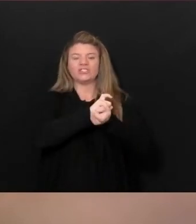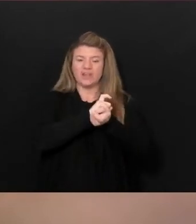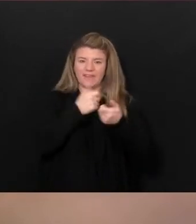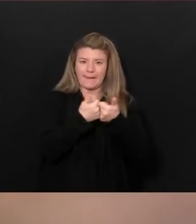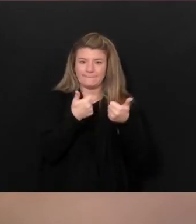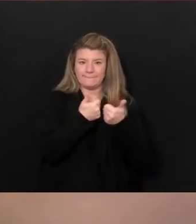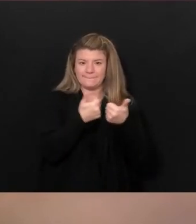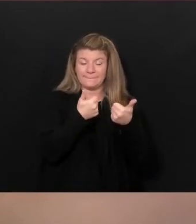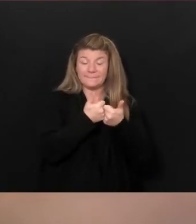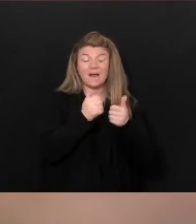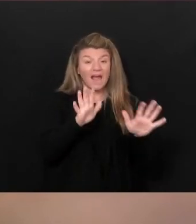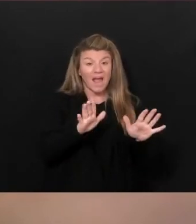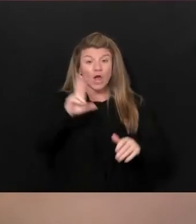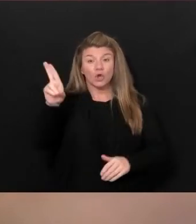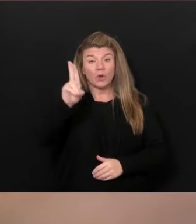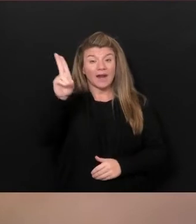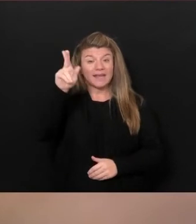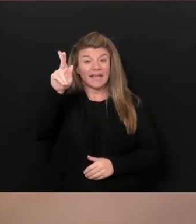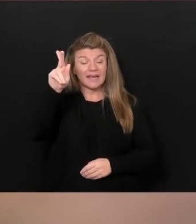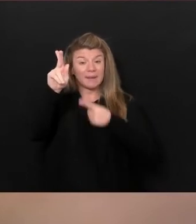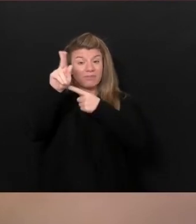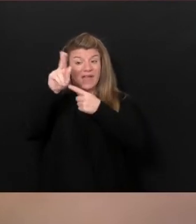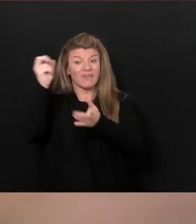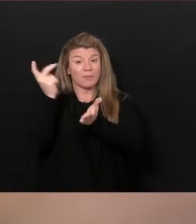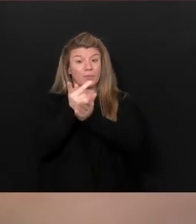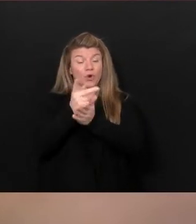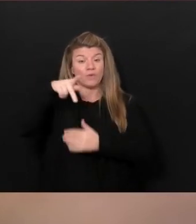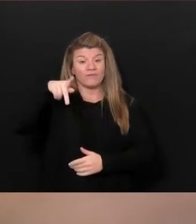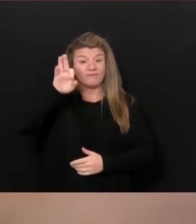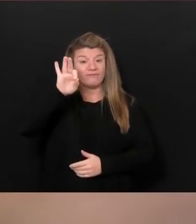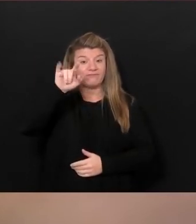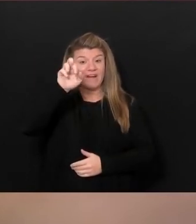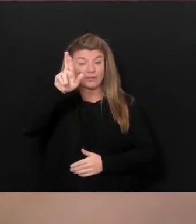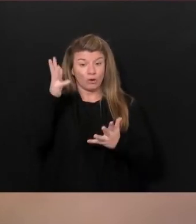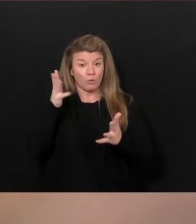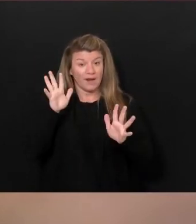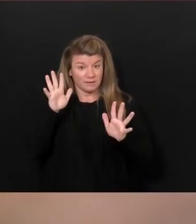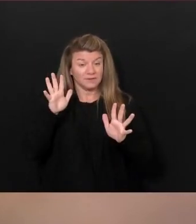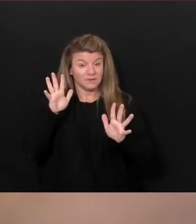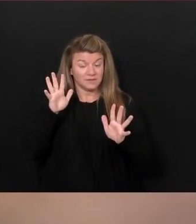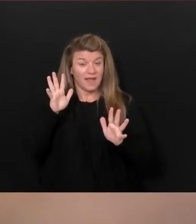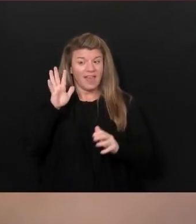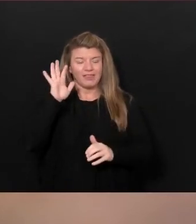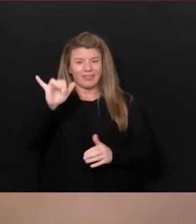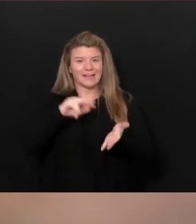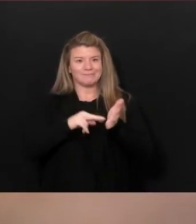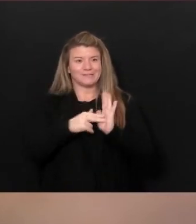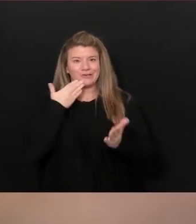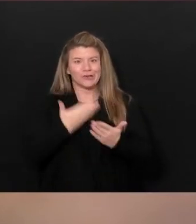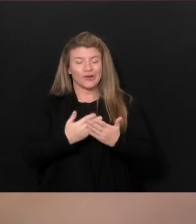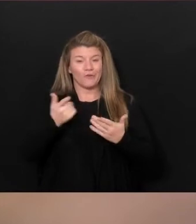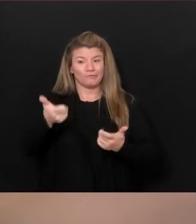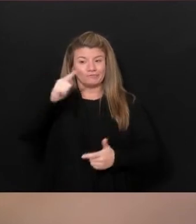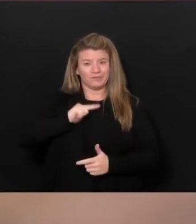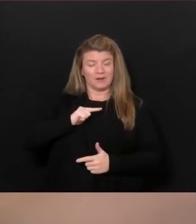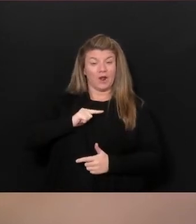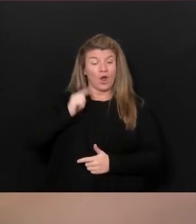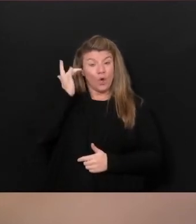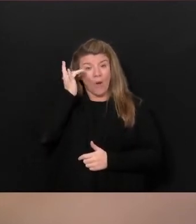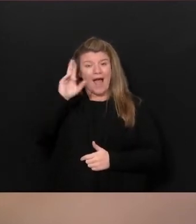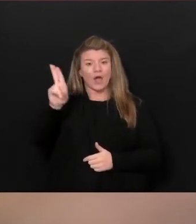Now, the United Kingdom has approved the Pfizer vaccine already, which is good news for us, because the United Kingdom used